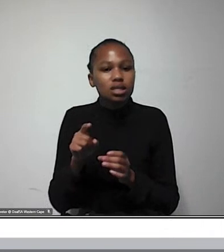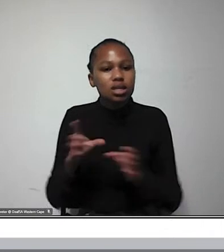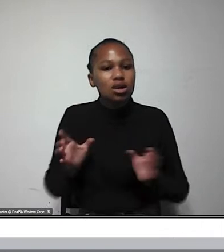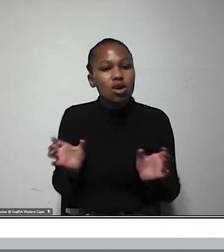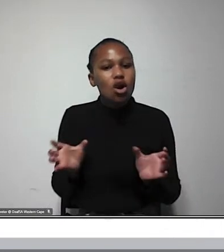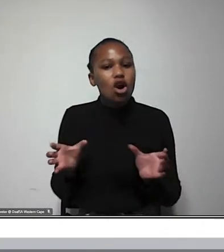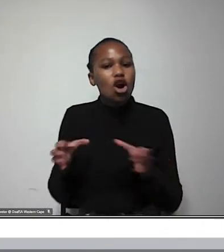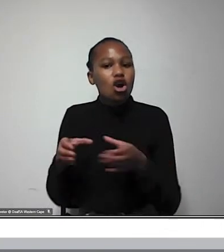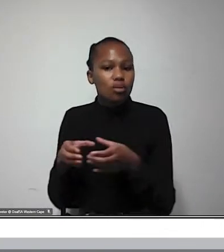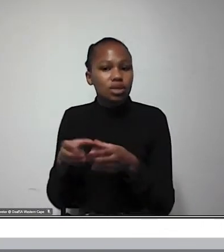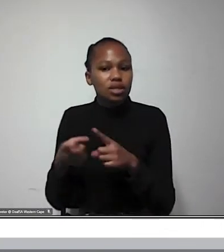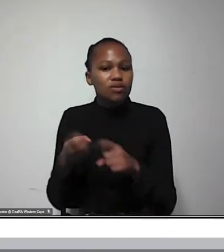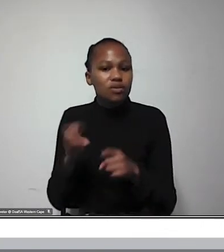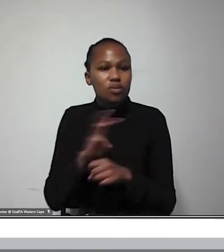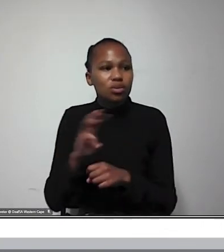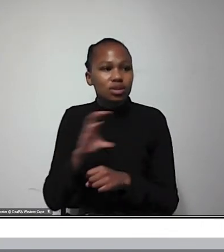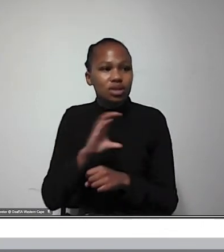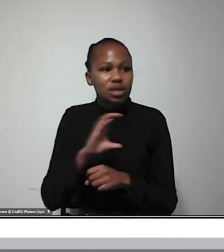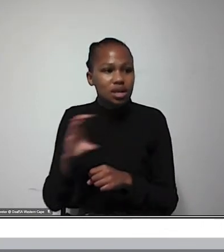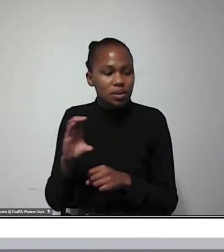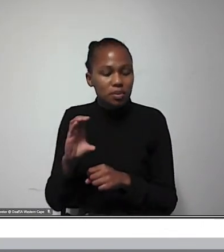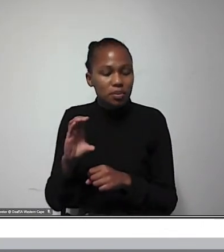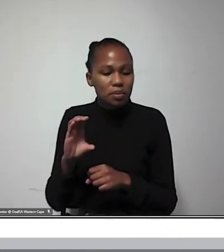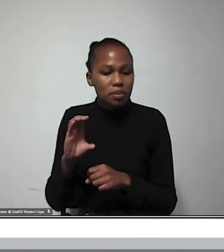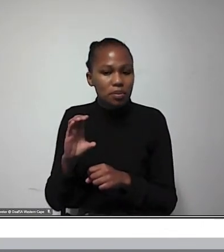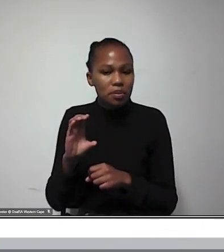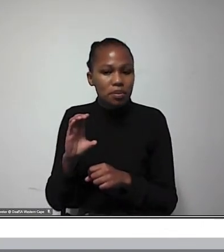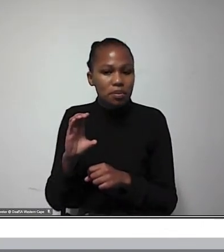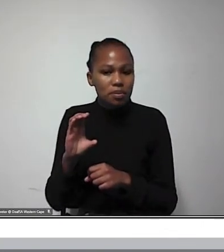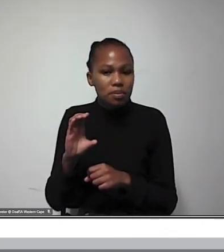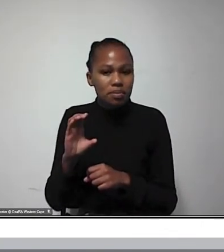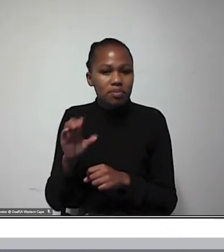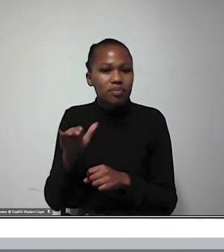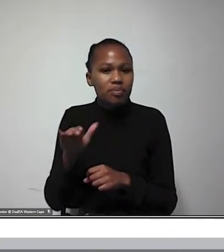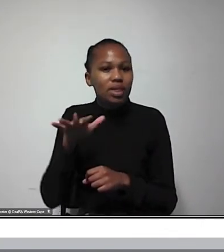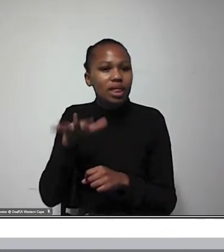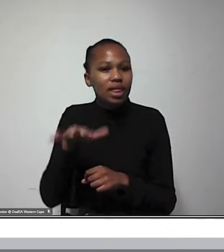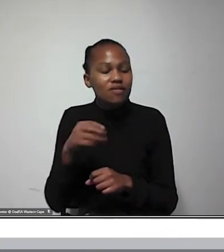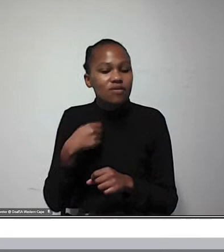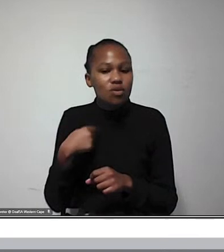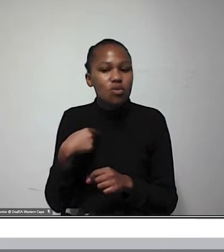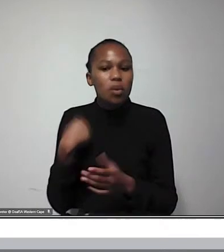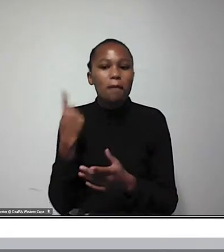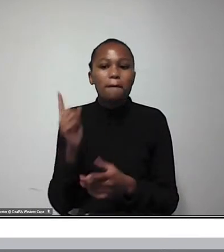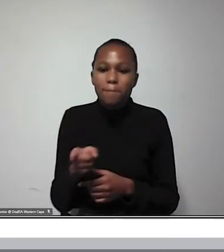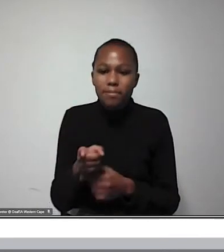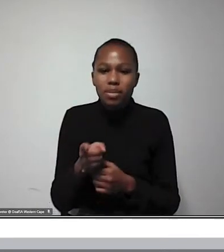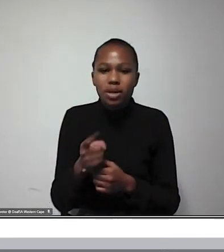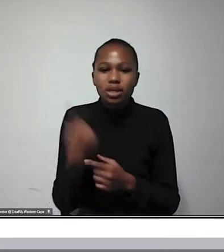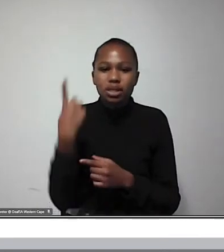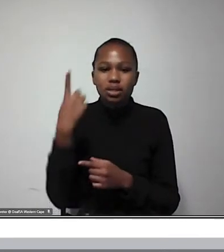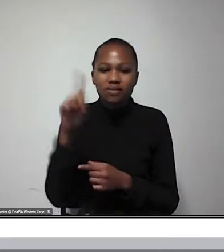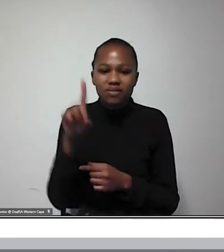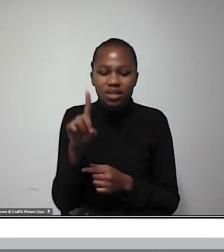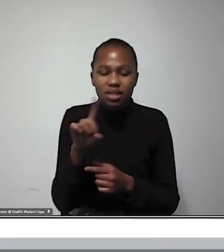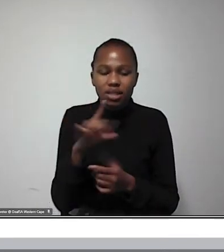Cape should be raising, and therefore that we should first